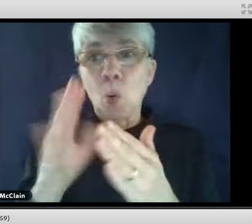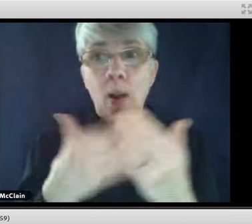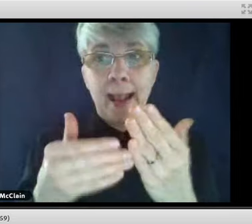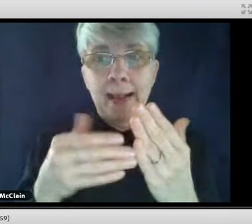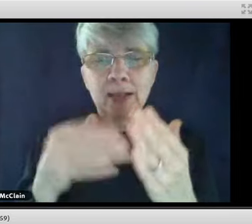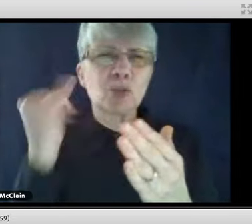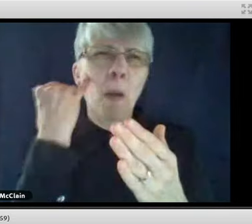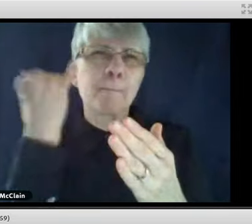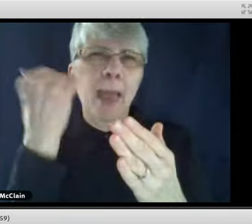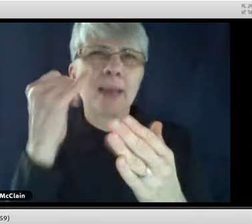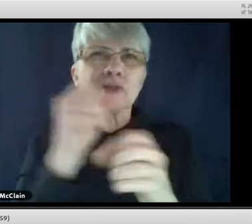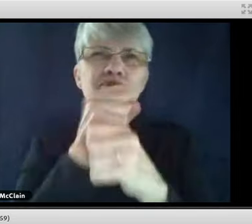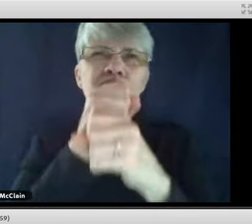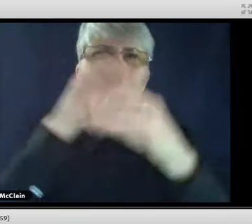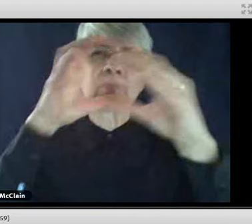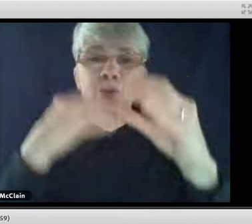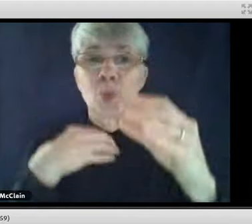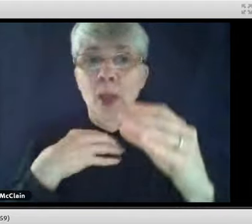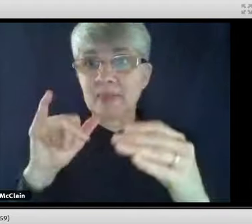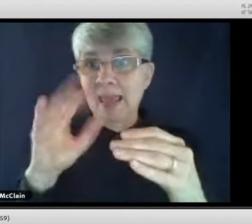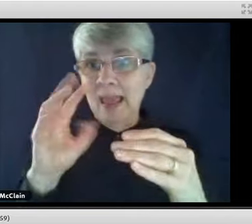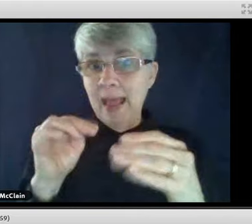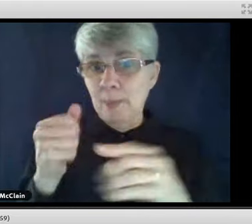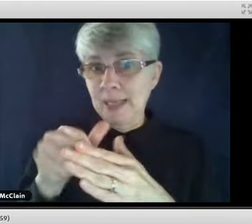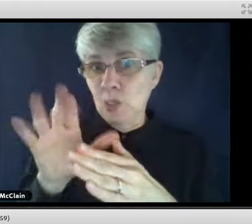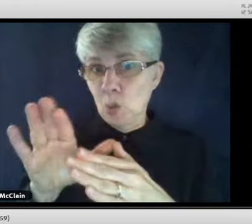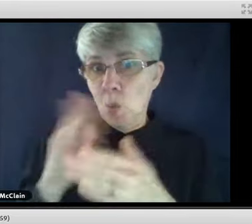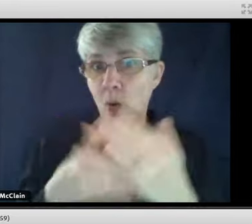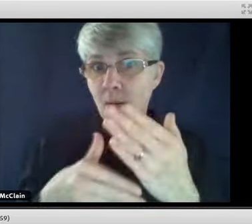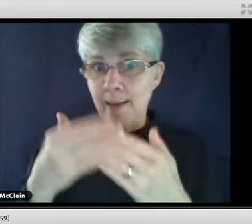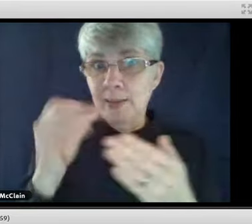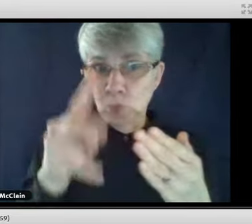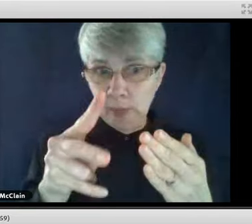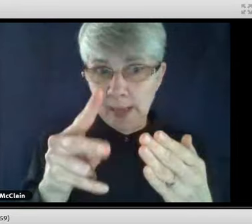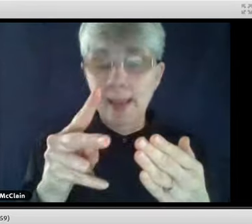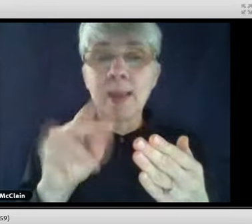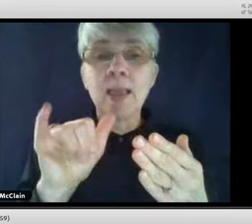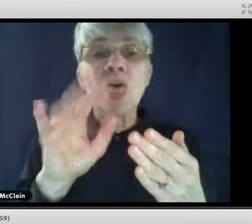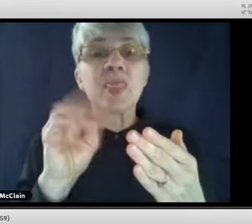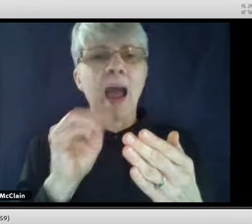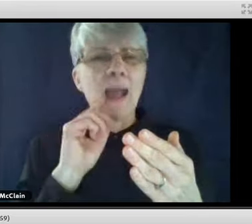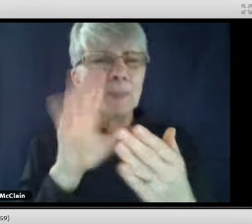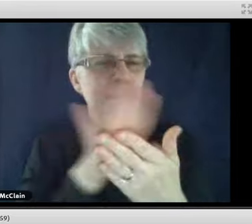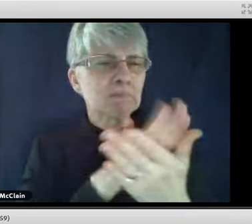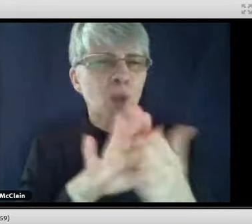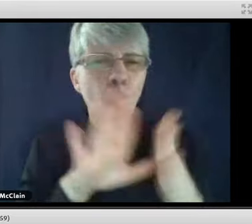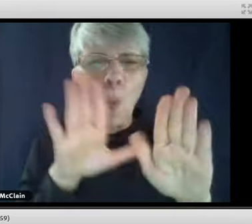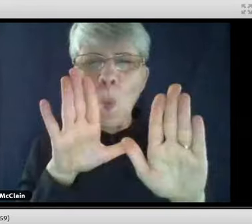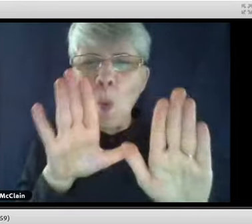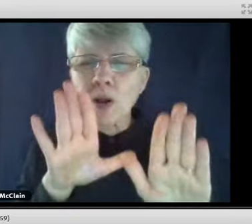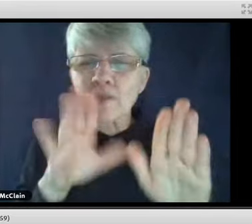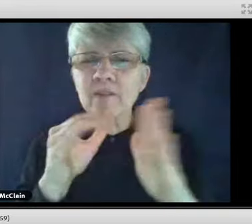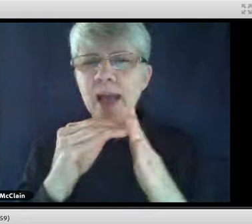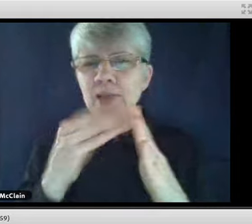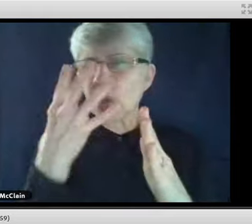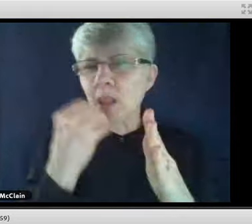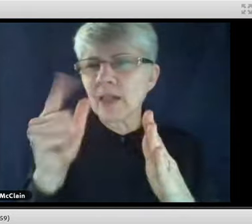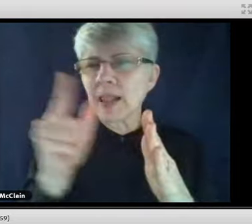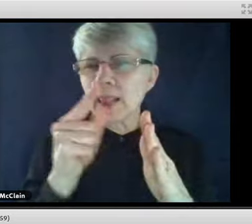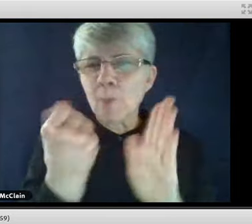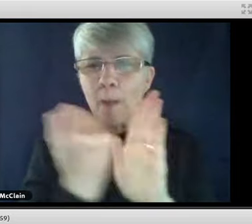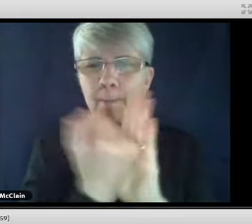pretend that you have the item in your hand. Okay, and the item is pristine and wonderful. It has your lovely library barcode